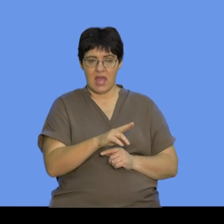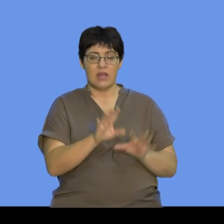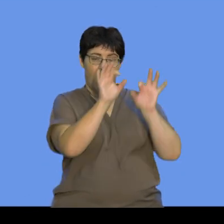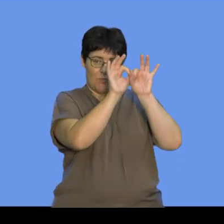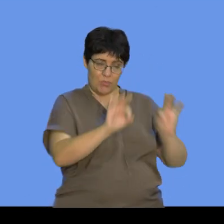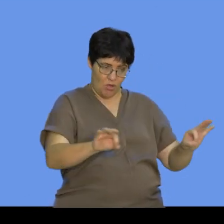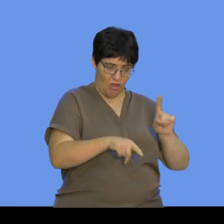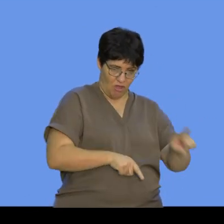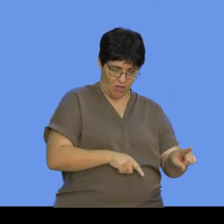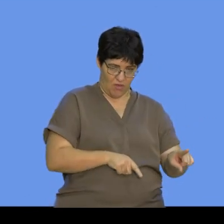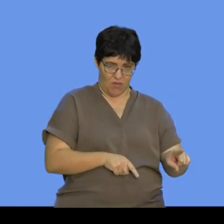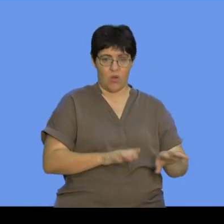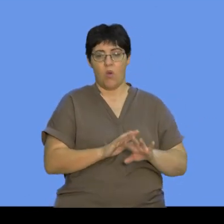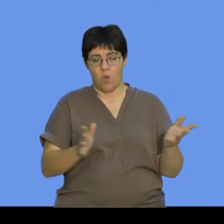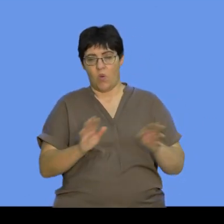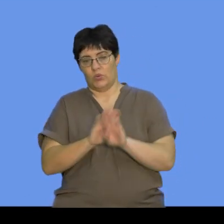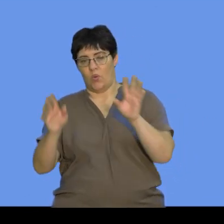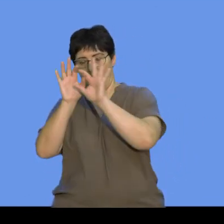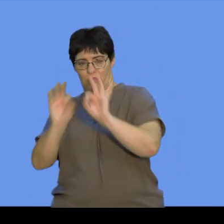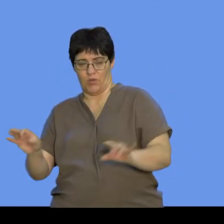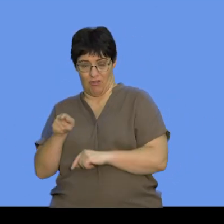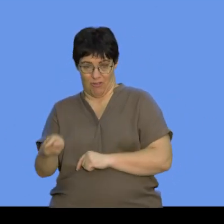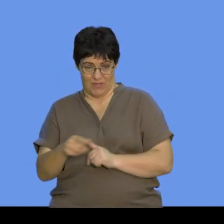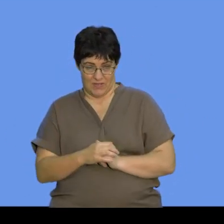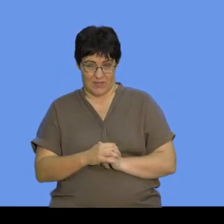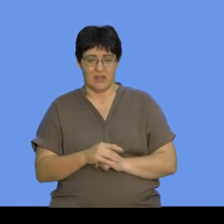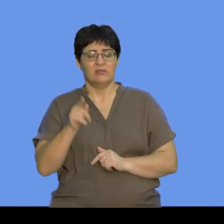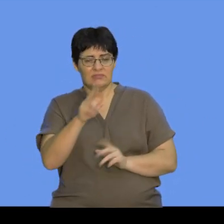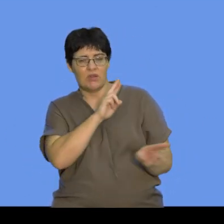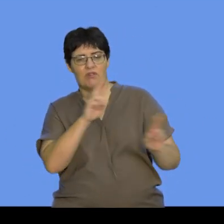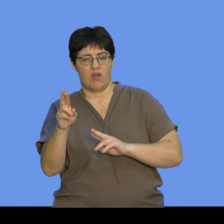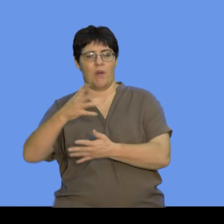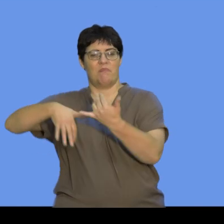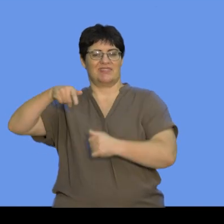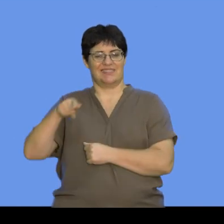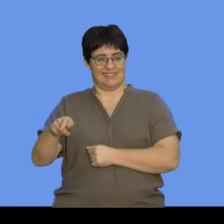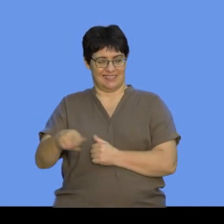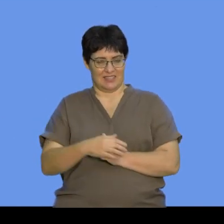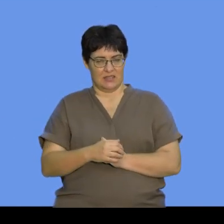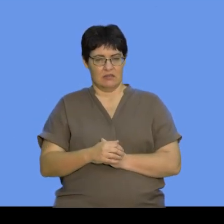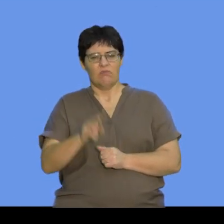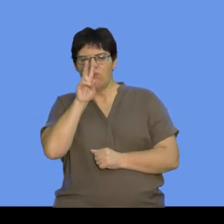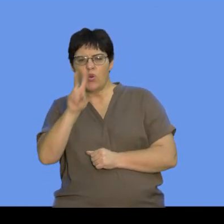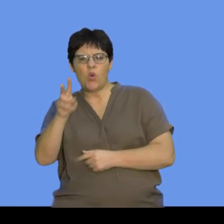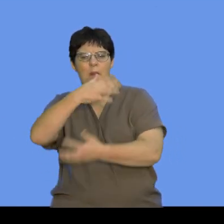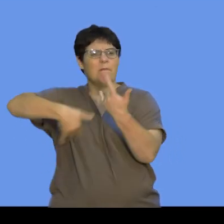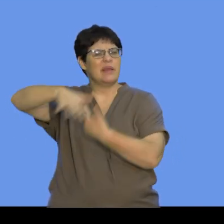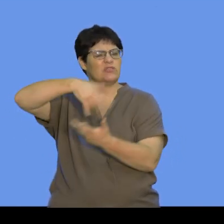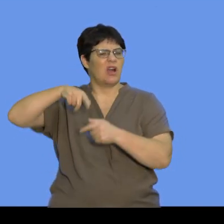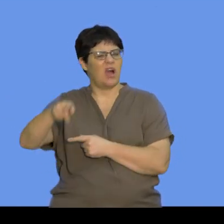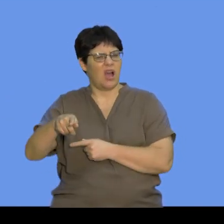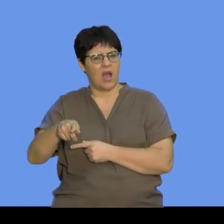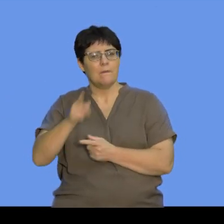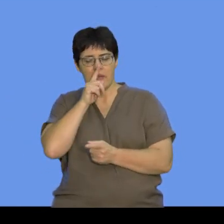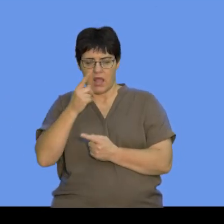substances and impure substances, okay, which we refer to as mixtures. And then we looked at mixtures in a bit more